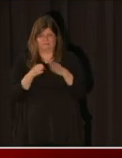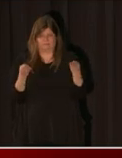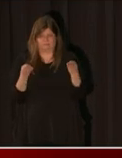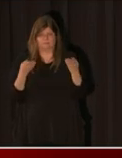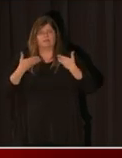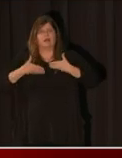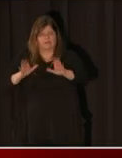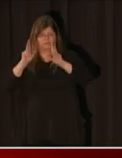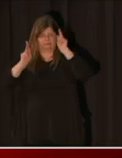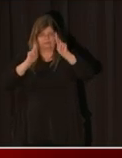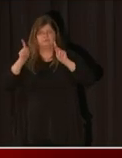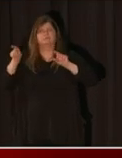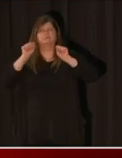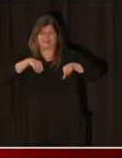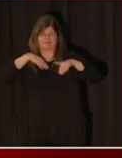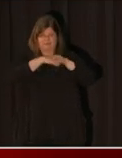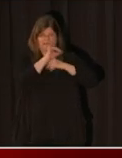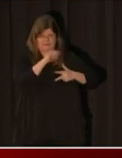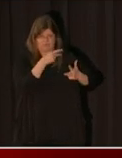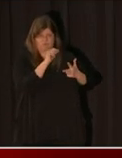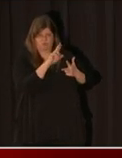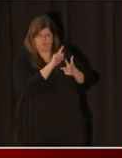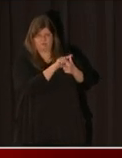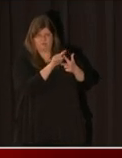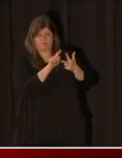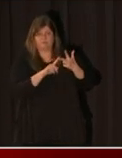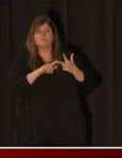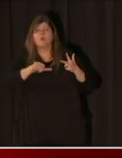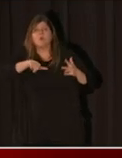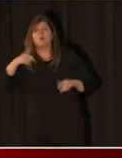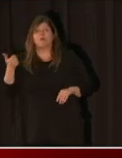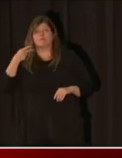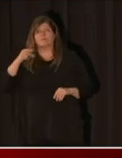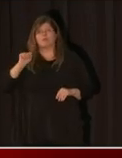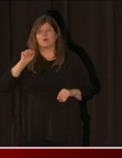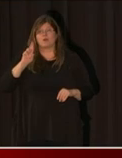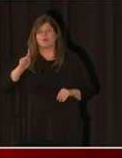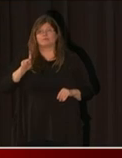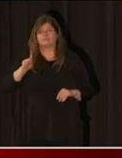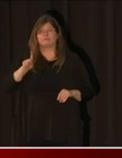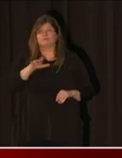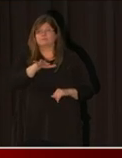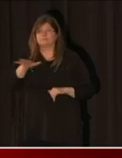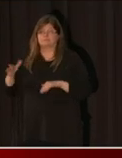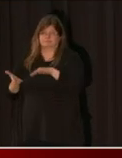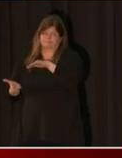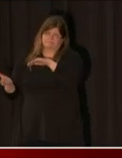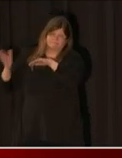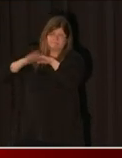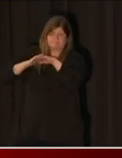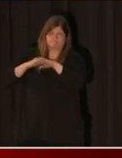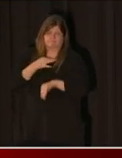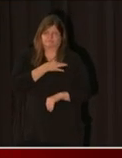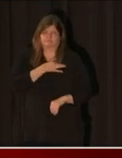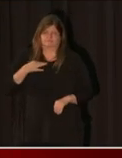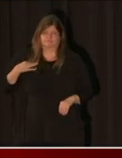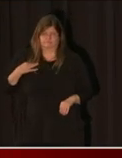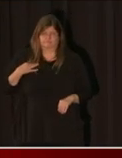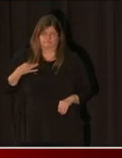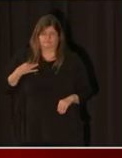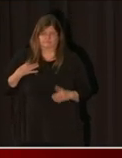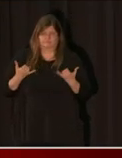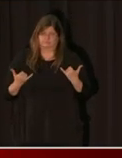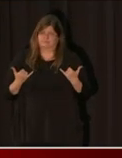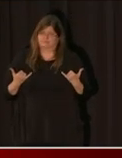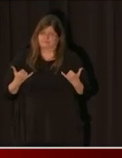Other parks where we've increased staffing in areas in the city because these are areas that have come to our attention where people